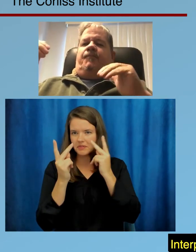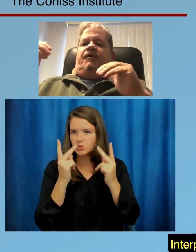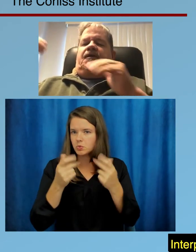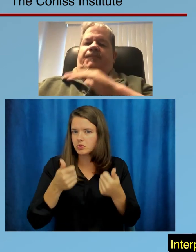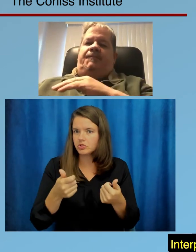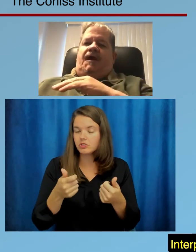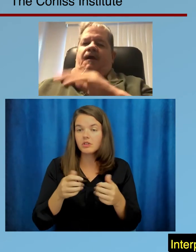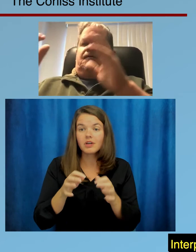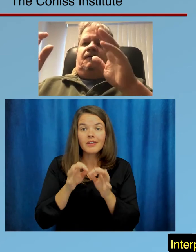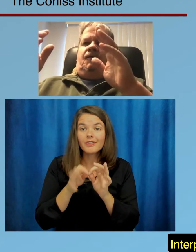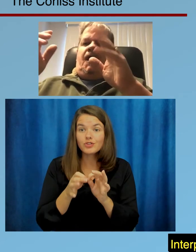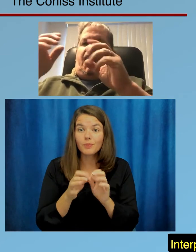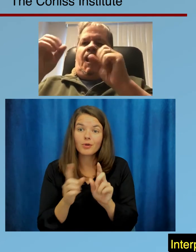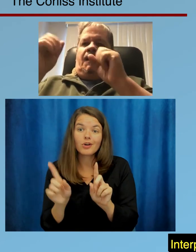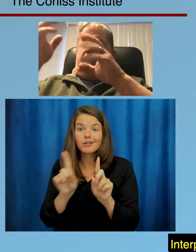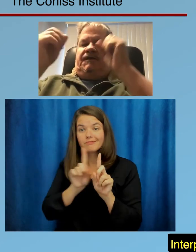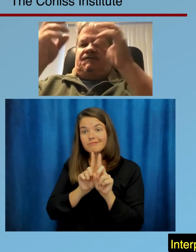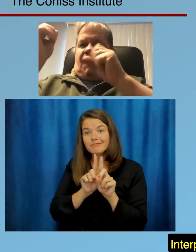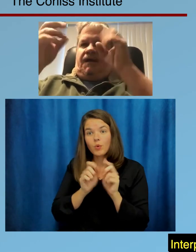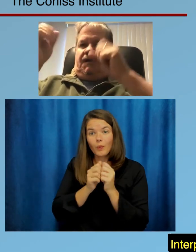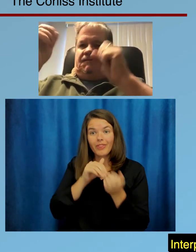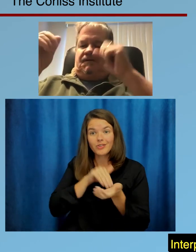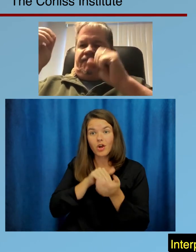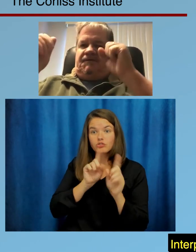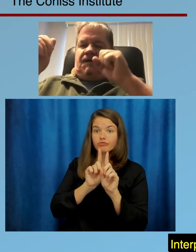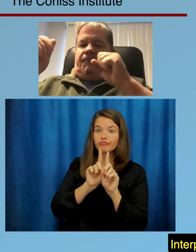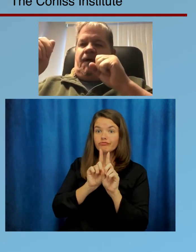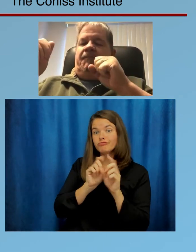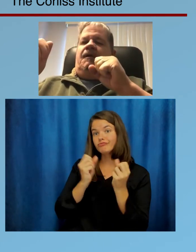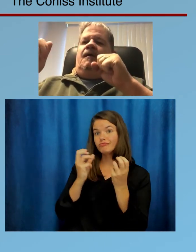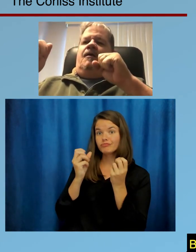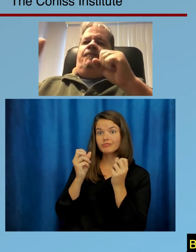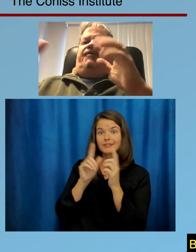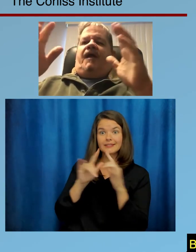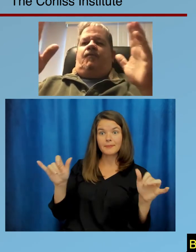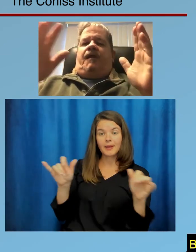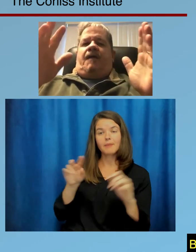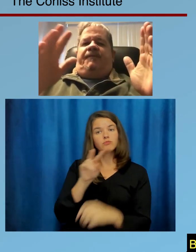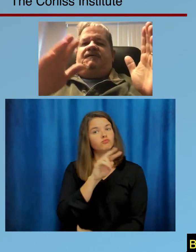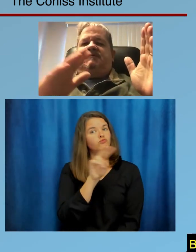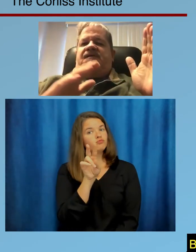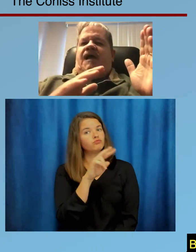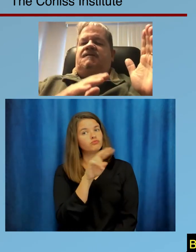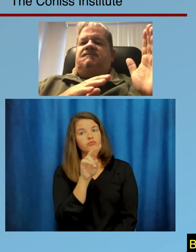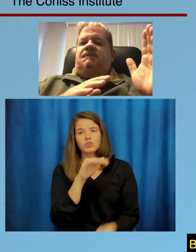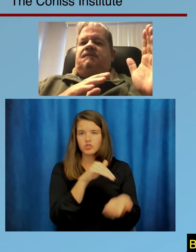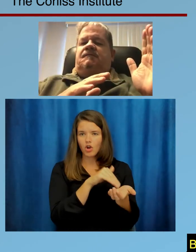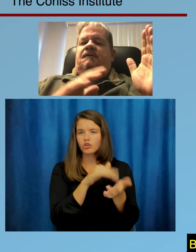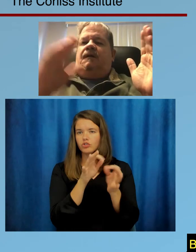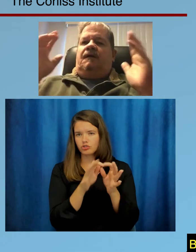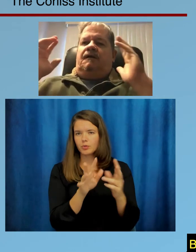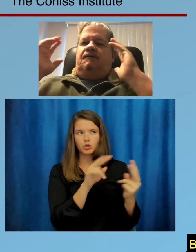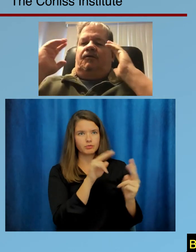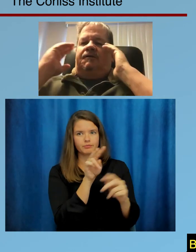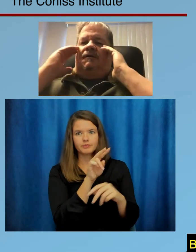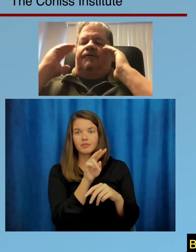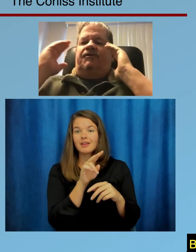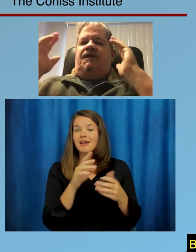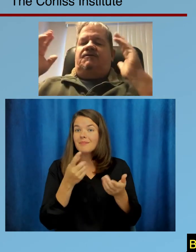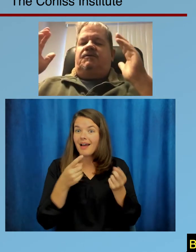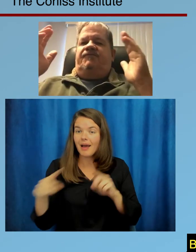the interpreter can be behind you and be signing and stuff, and there's no problem. But then what happens is, as